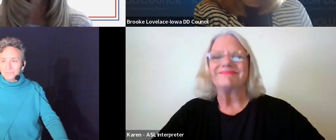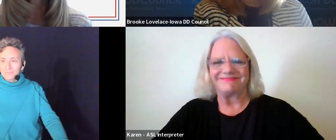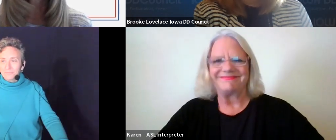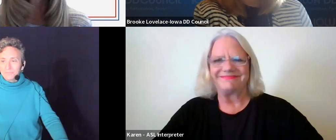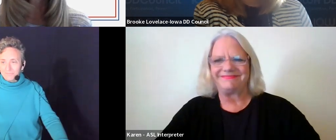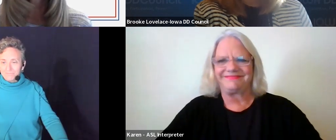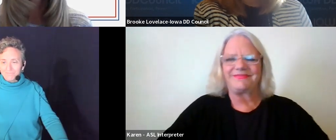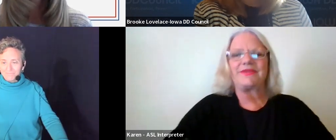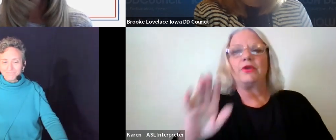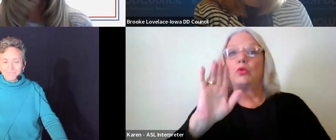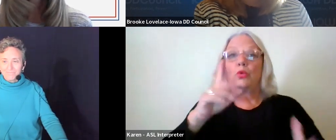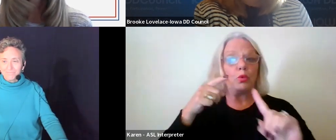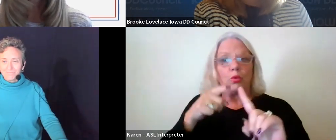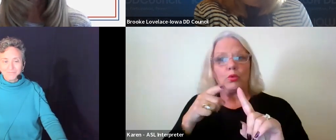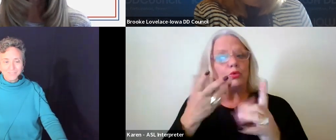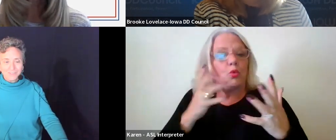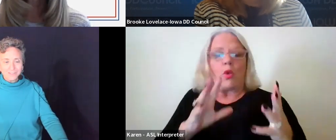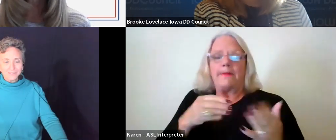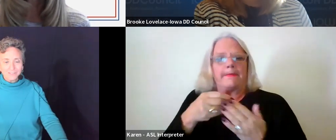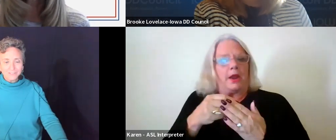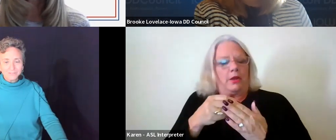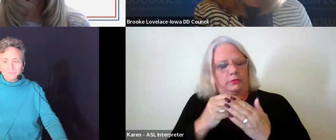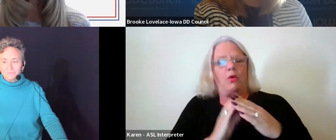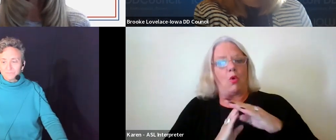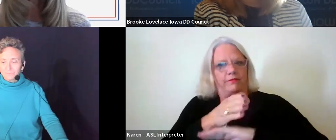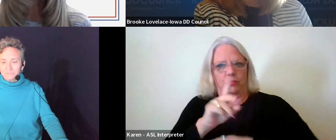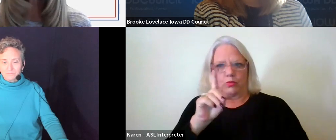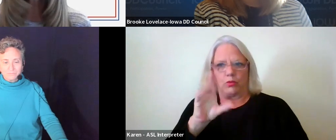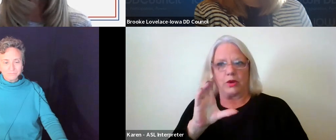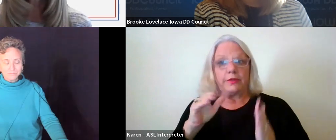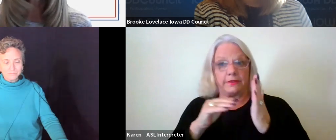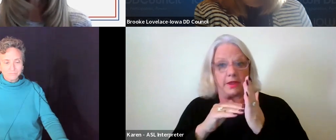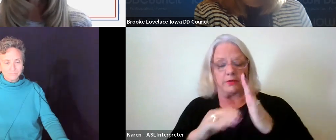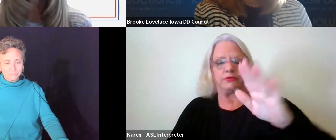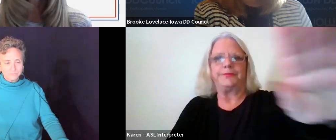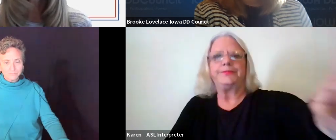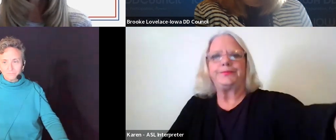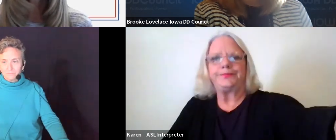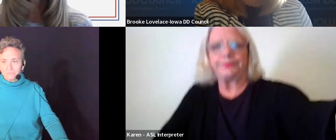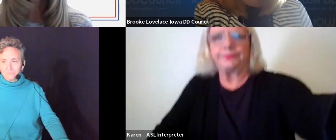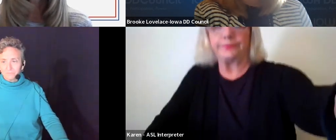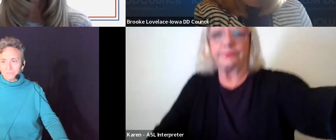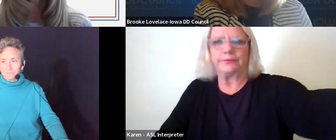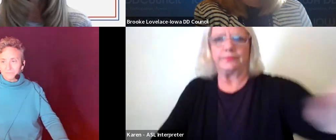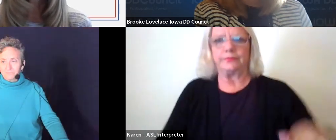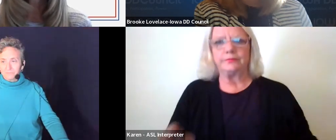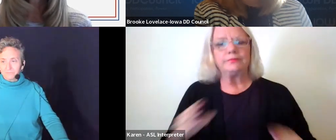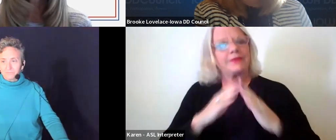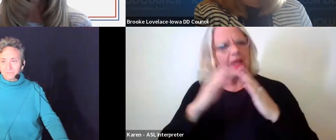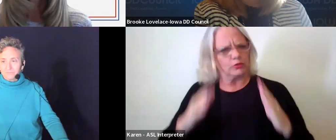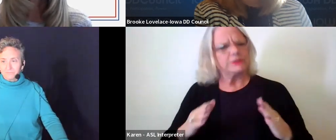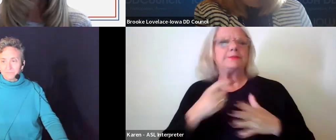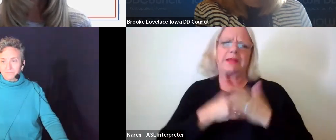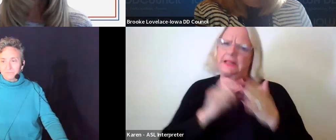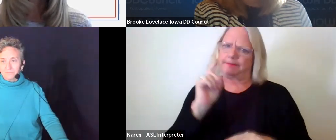over 100,000. Housing expenses are treated a little uniquely within ABLE